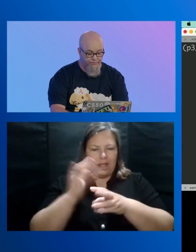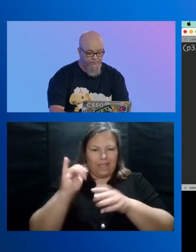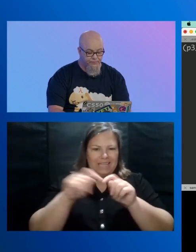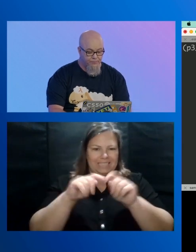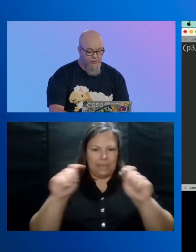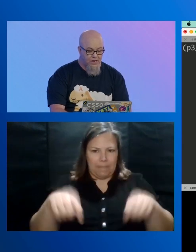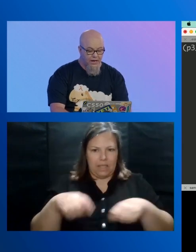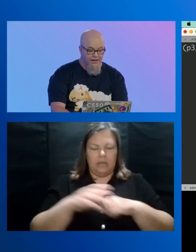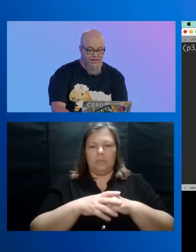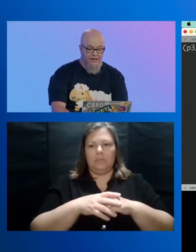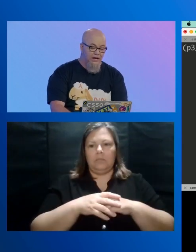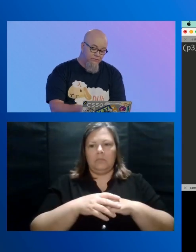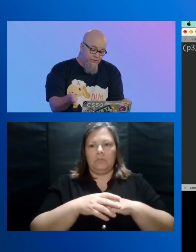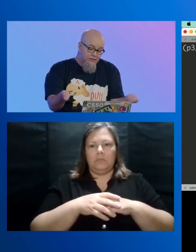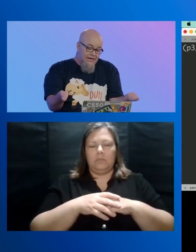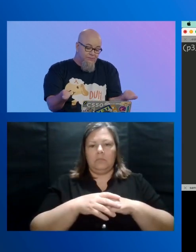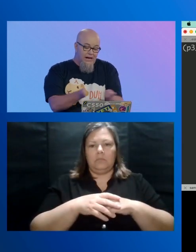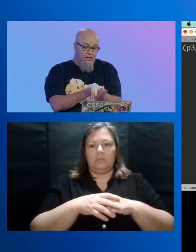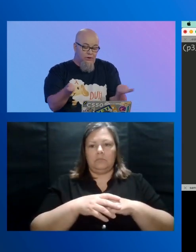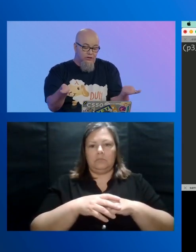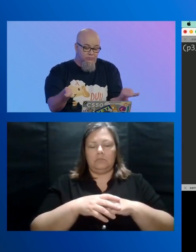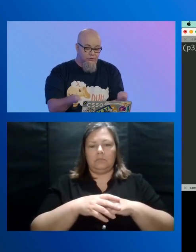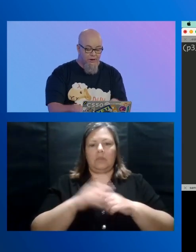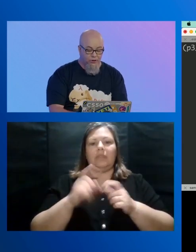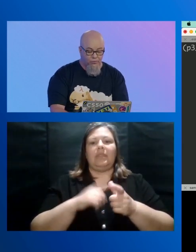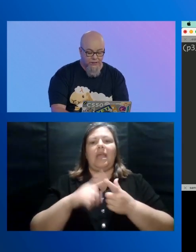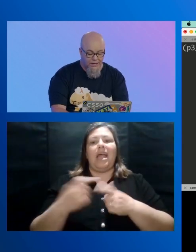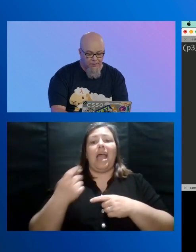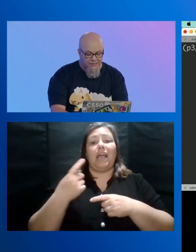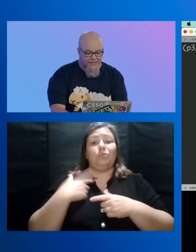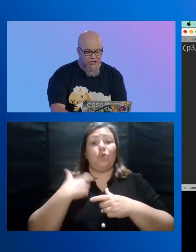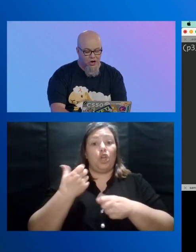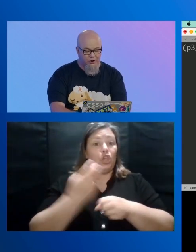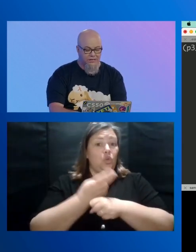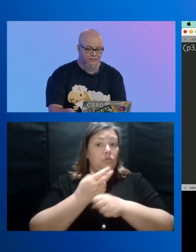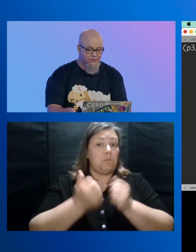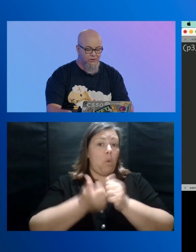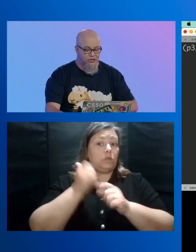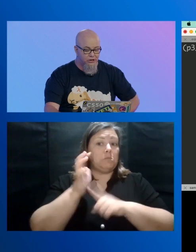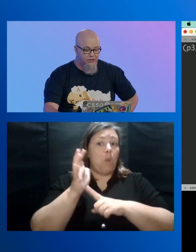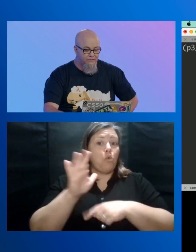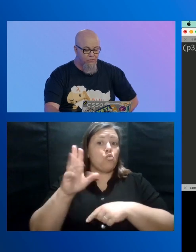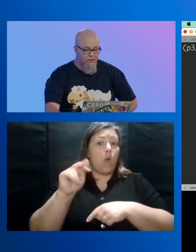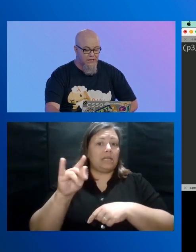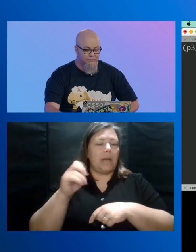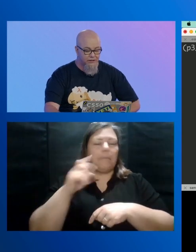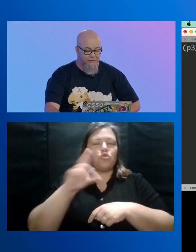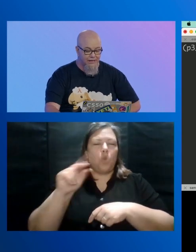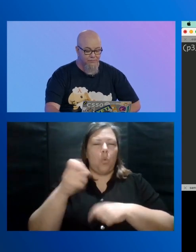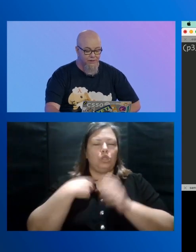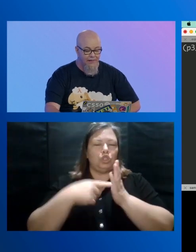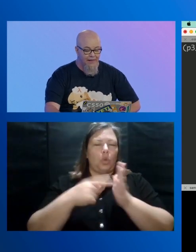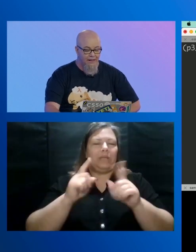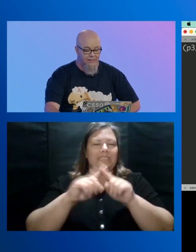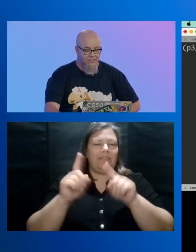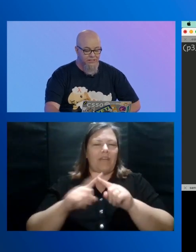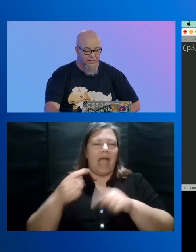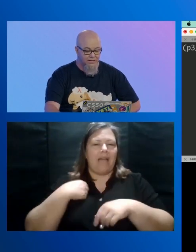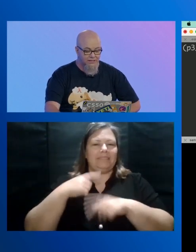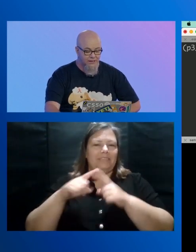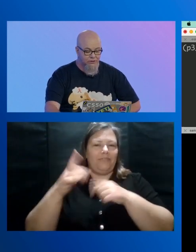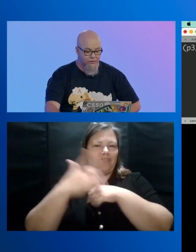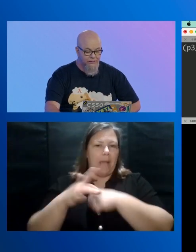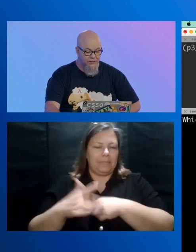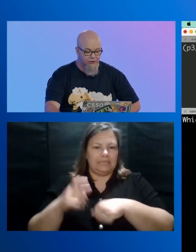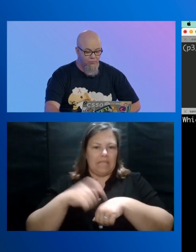1. And then it first asked me, hey, do you want to use the most popular runtime? I'm going to say no to this because I want to show you the different runtimes that are available. And let's just